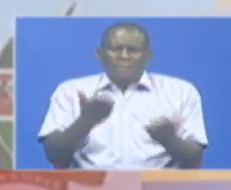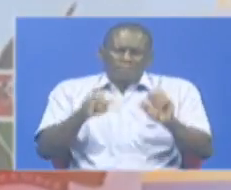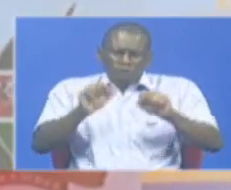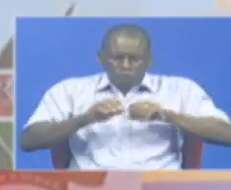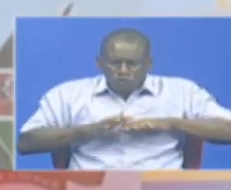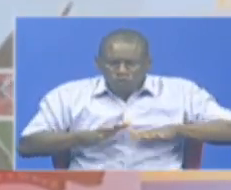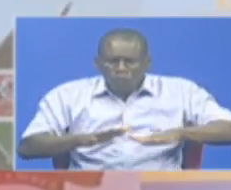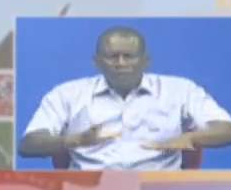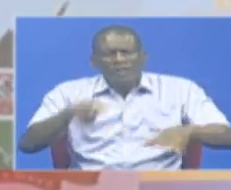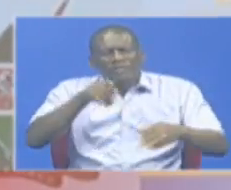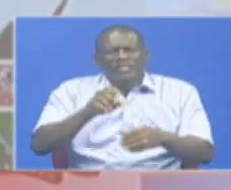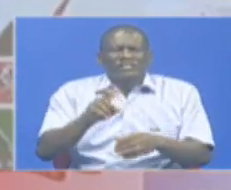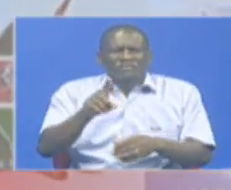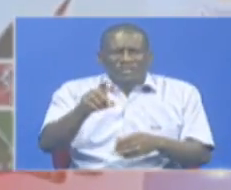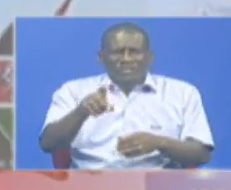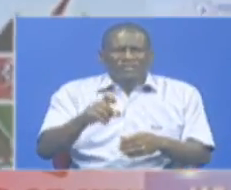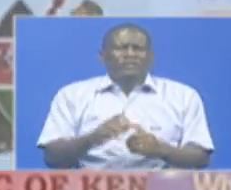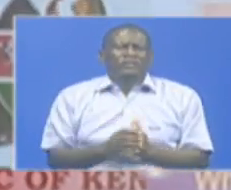of this virus.